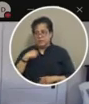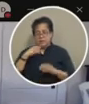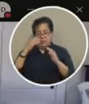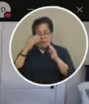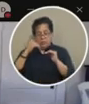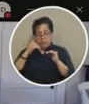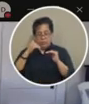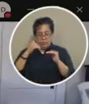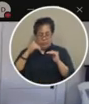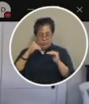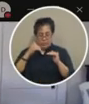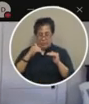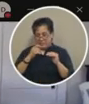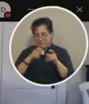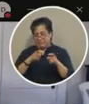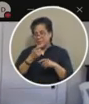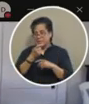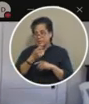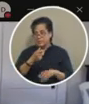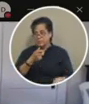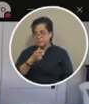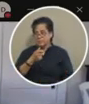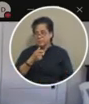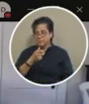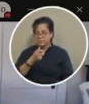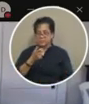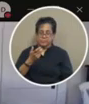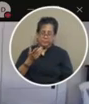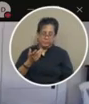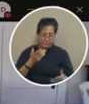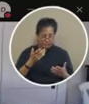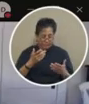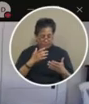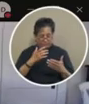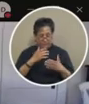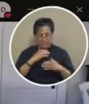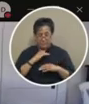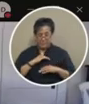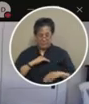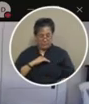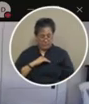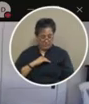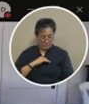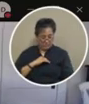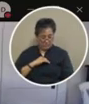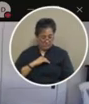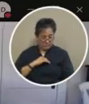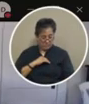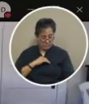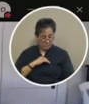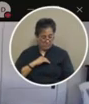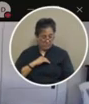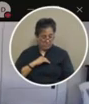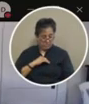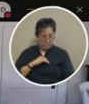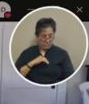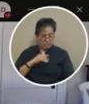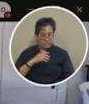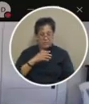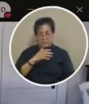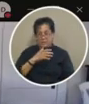bit of solace on this issue is that we're currently working on our assessment of impediments